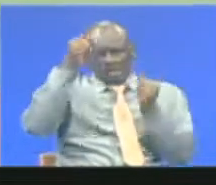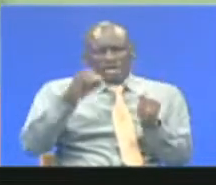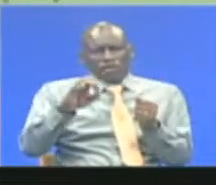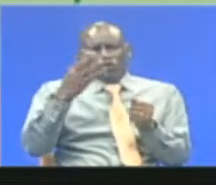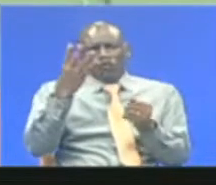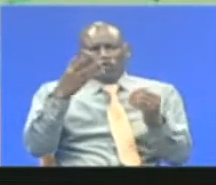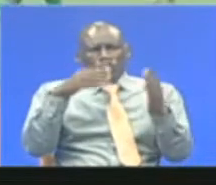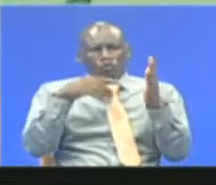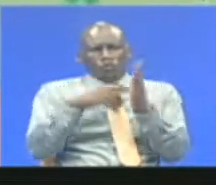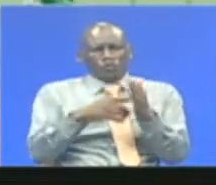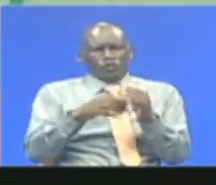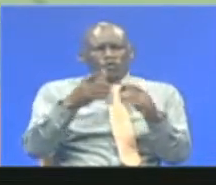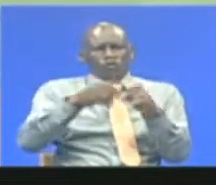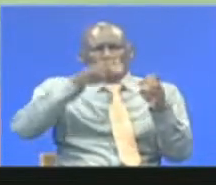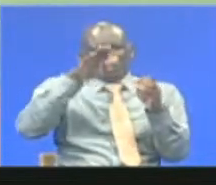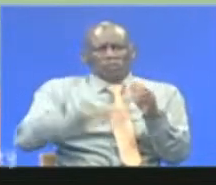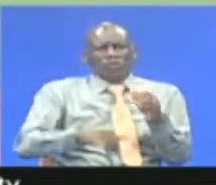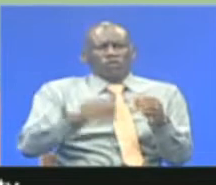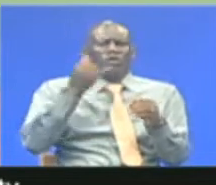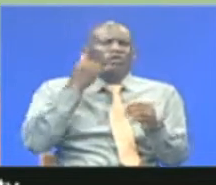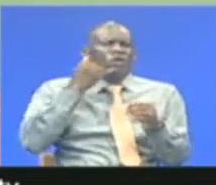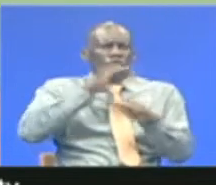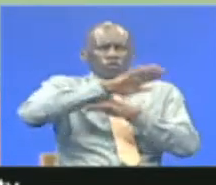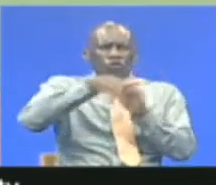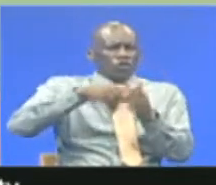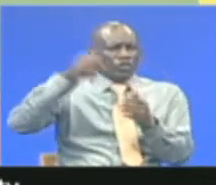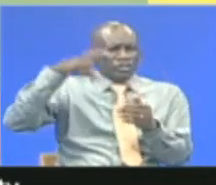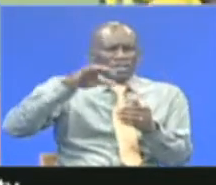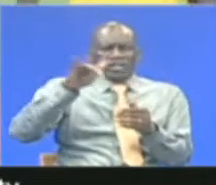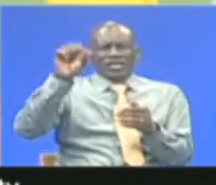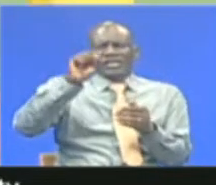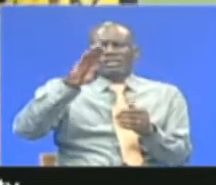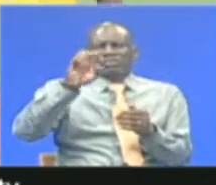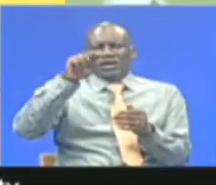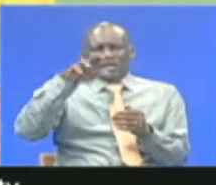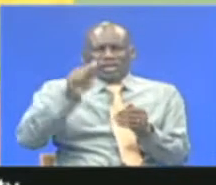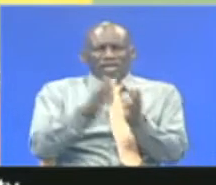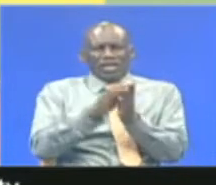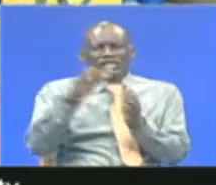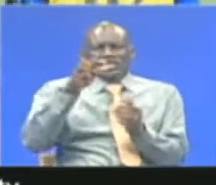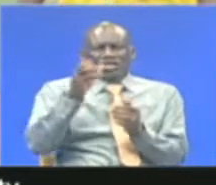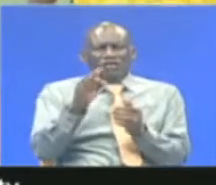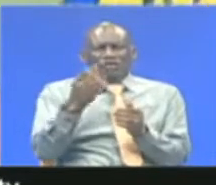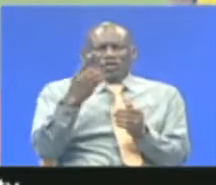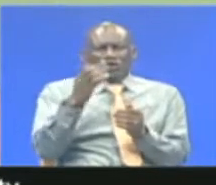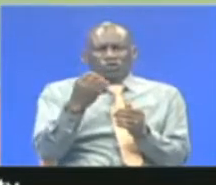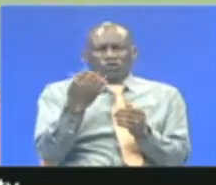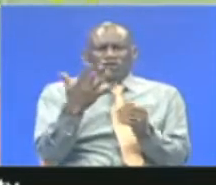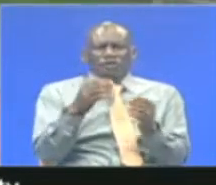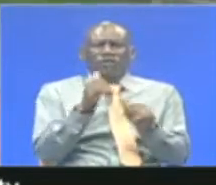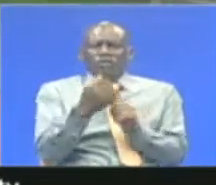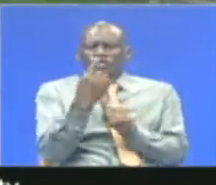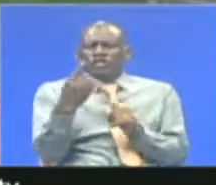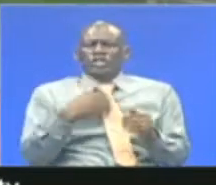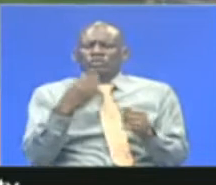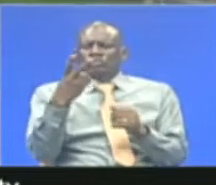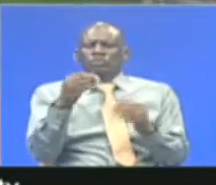the bottom trio of Nakuru All Stars, Isibania and GFE 105, who each have 20 points.